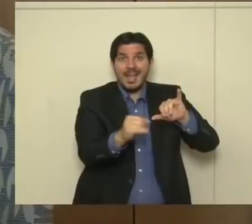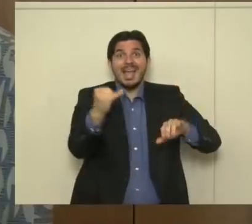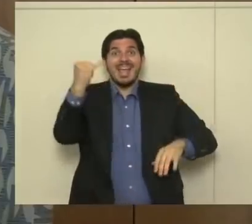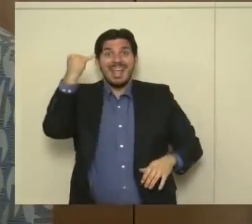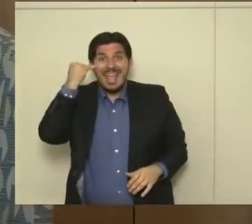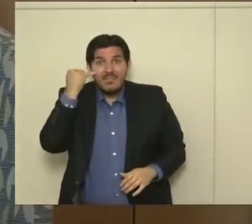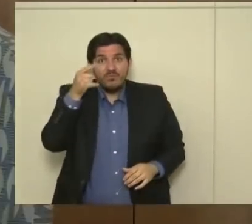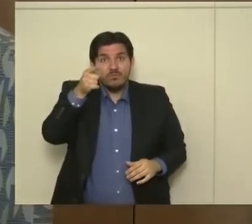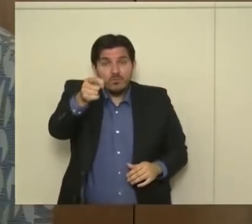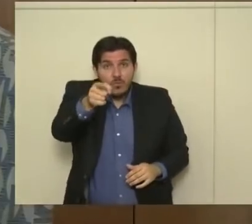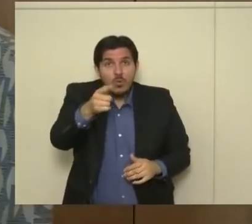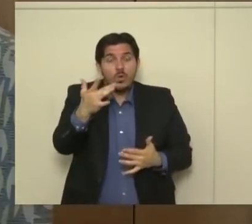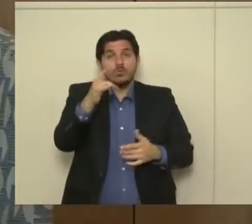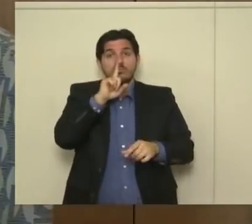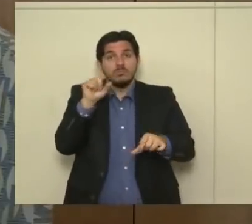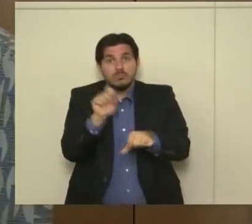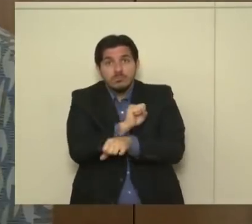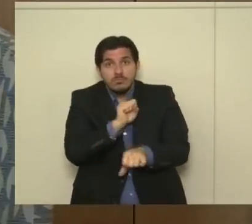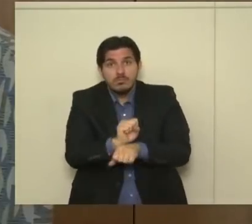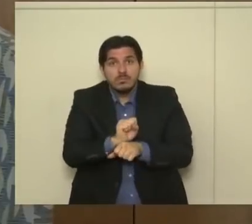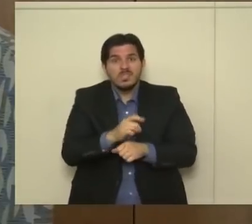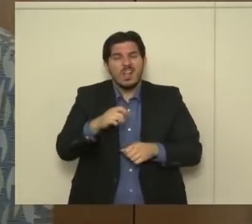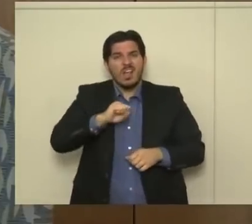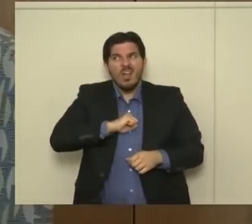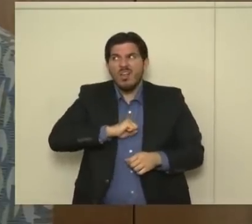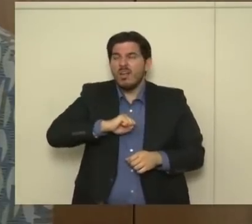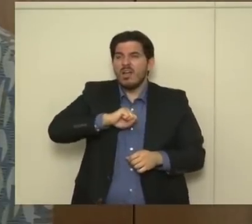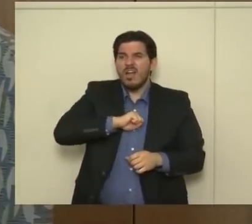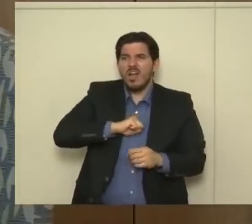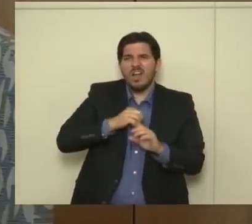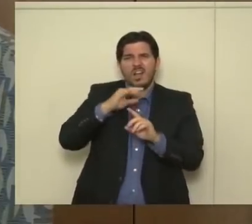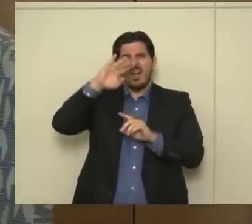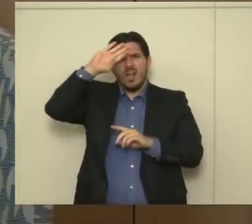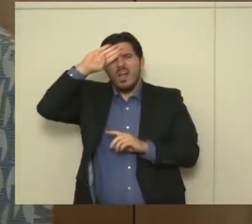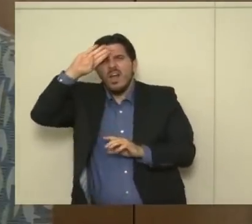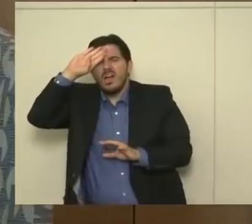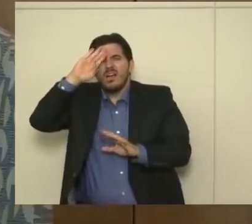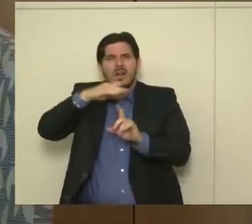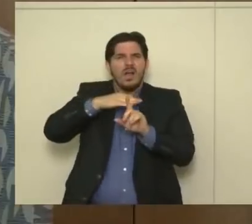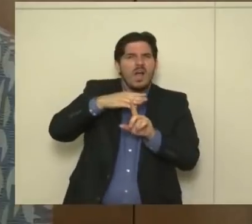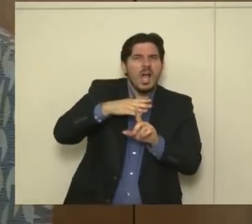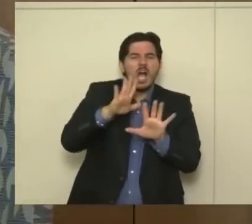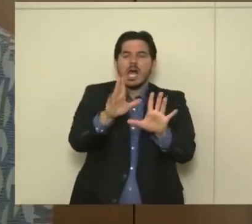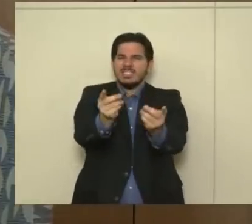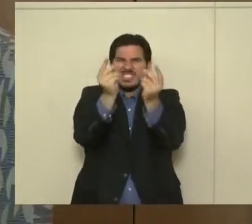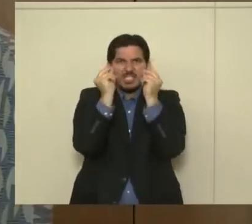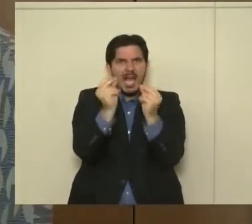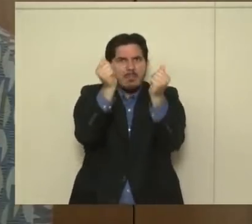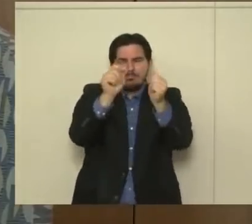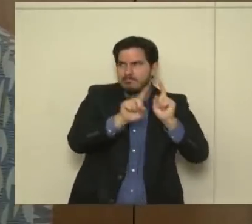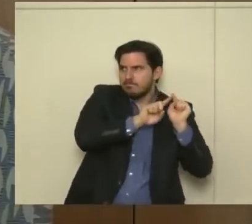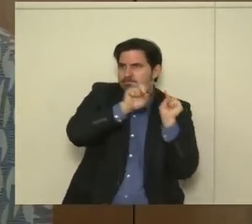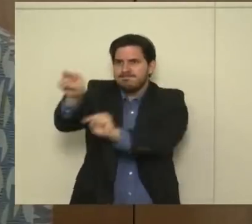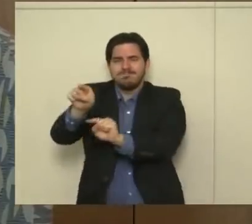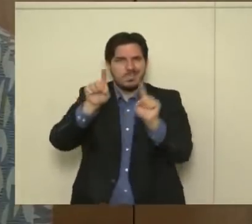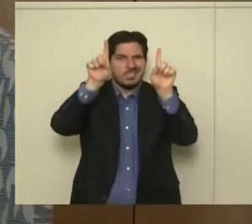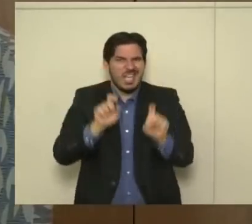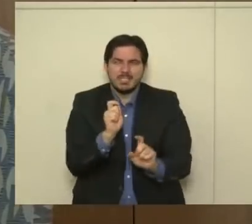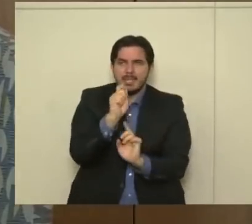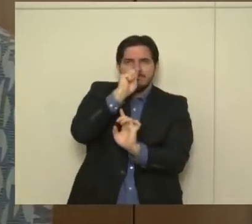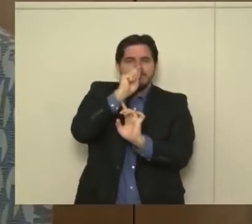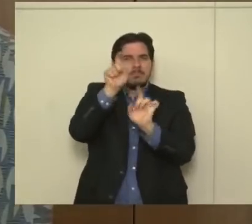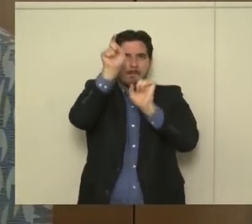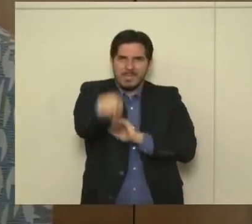tested immediately. We want you tested. And our private partners really focus to the highest degree they can on that population, because